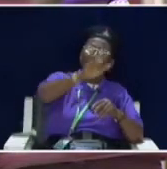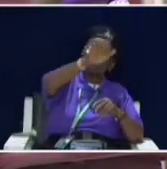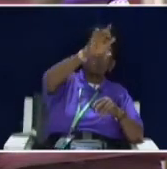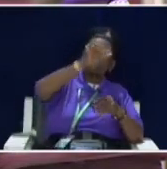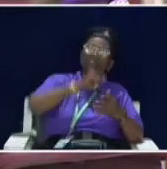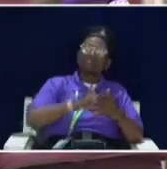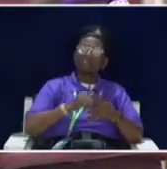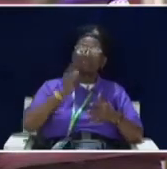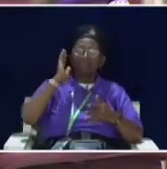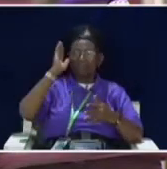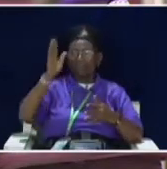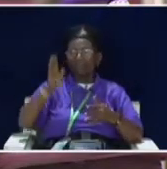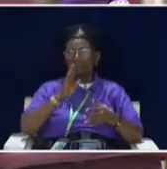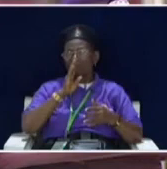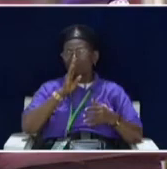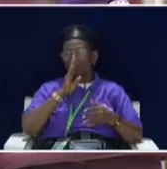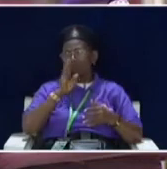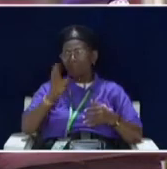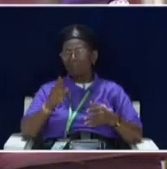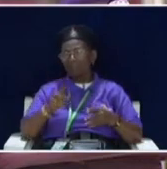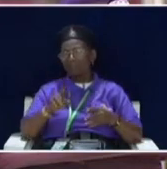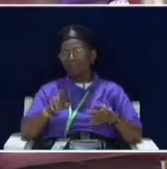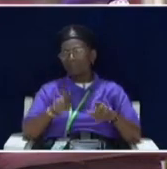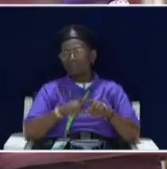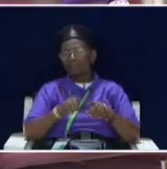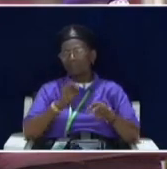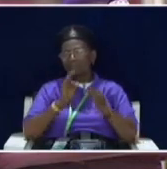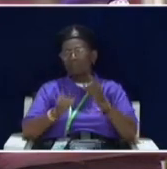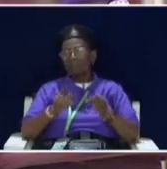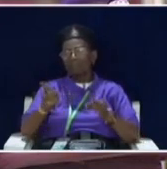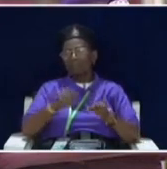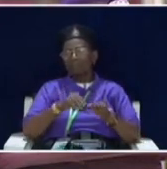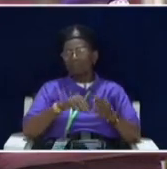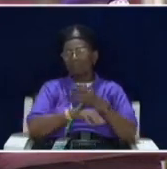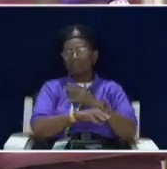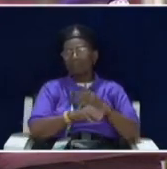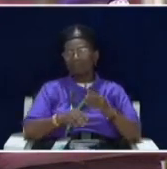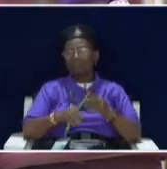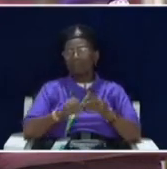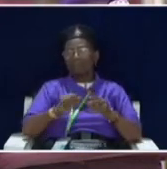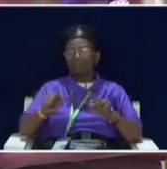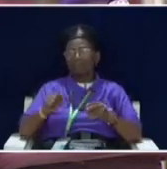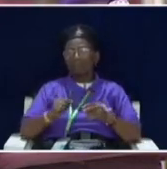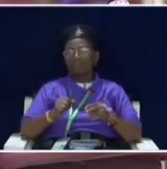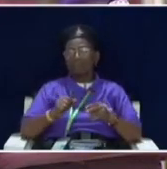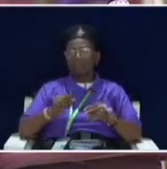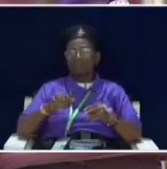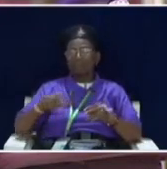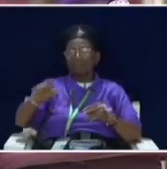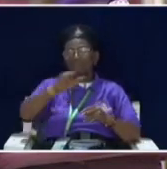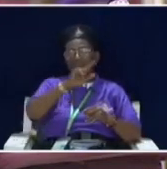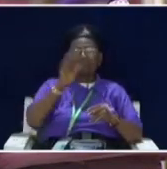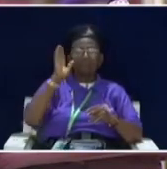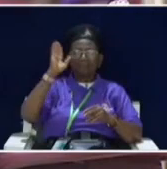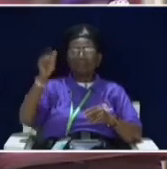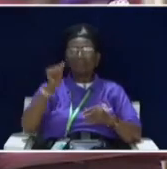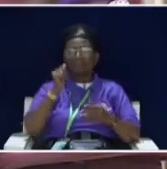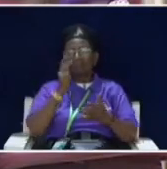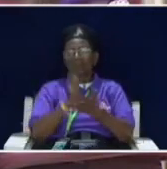arrive. fresh.